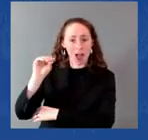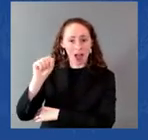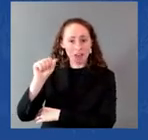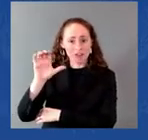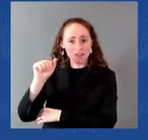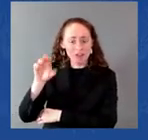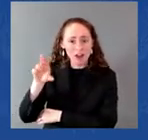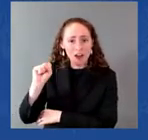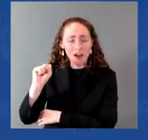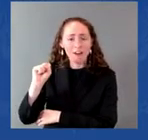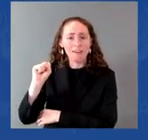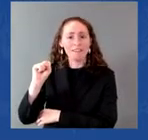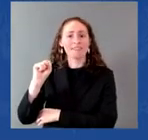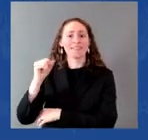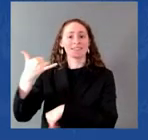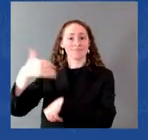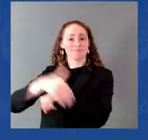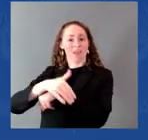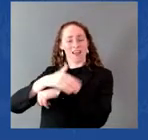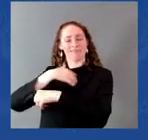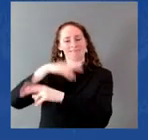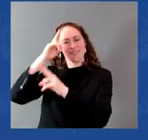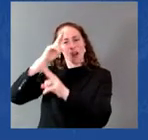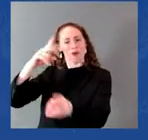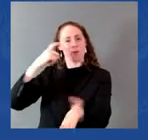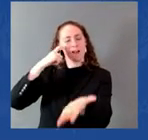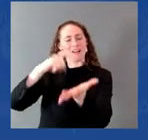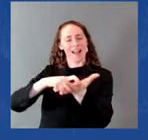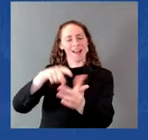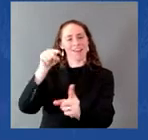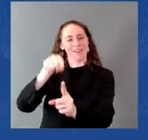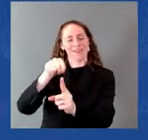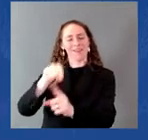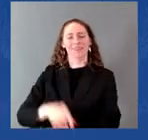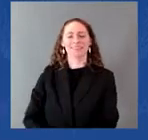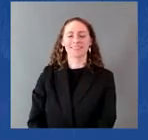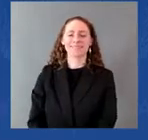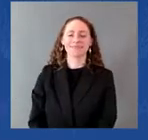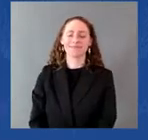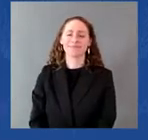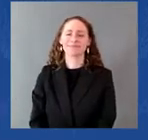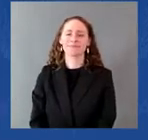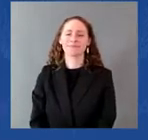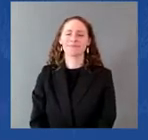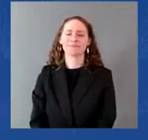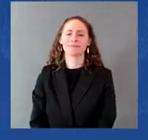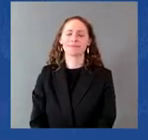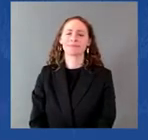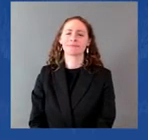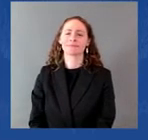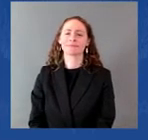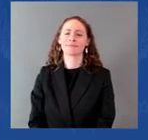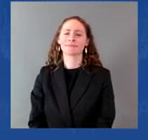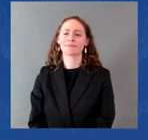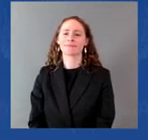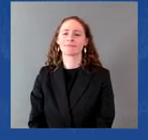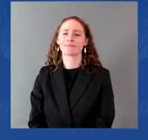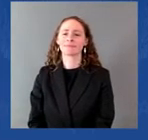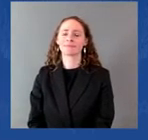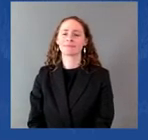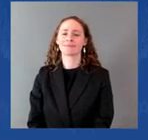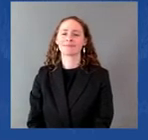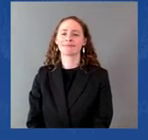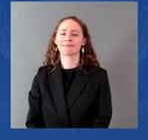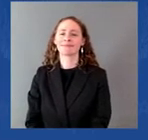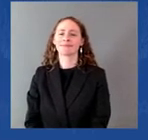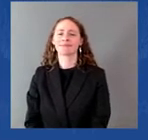to paraphrase Maya Angelou, people will never forget how you make them feel. People will never forget how you